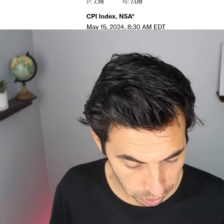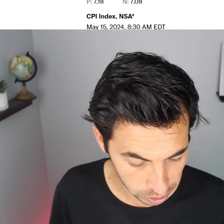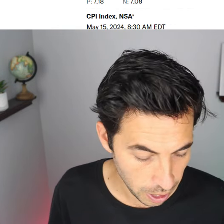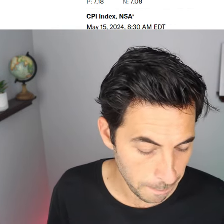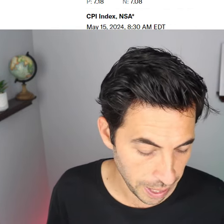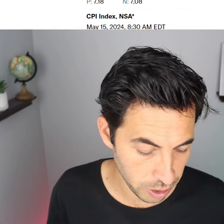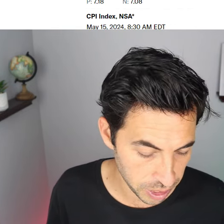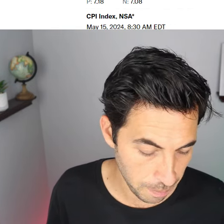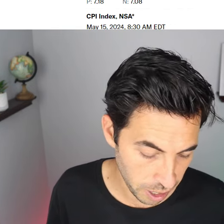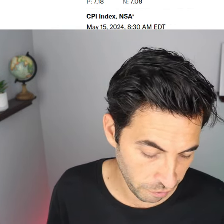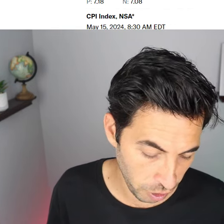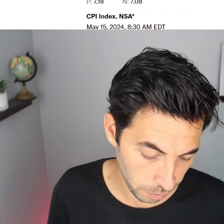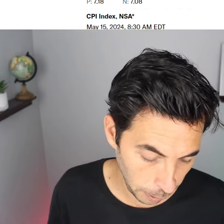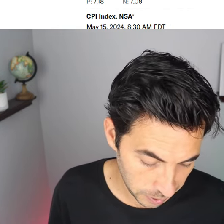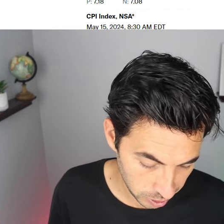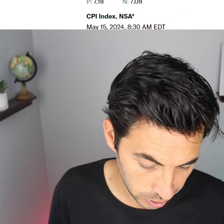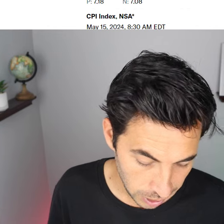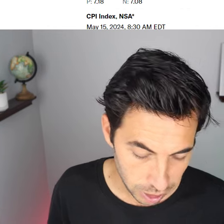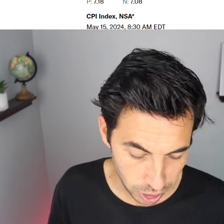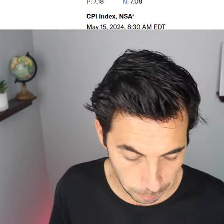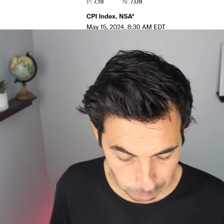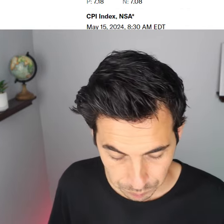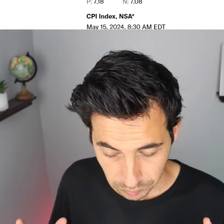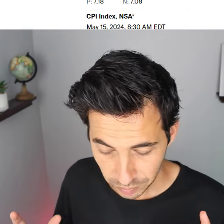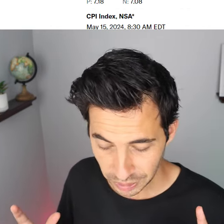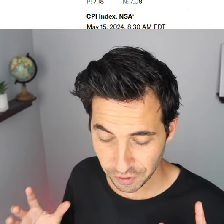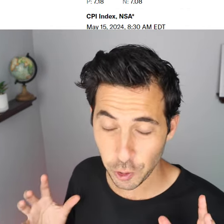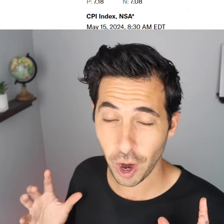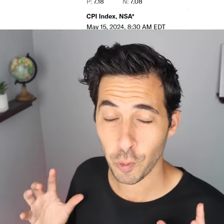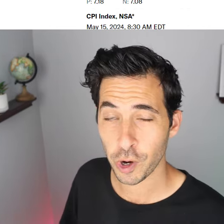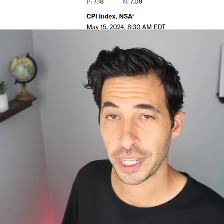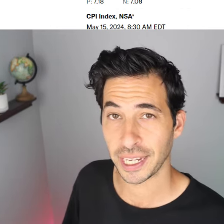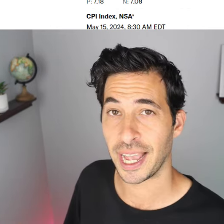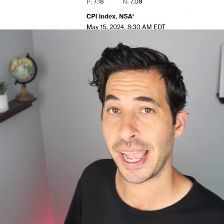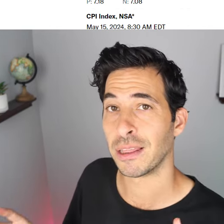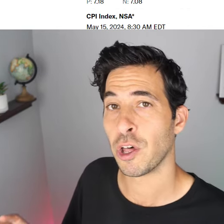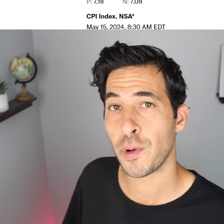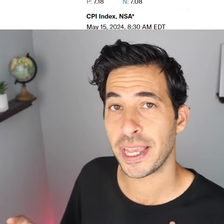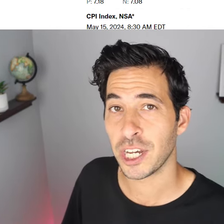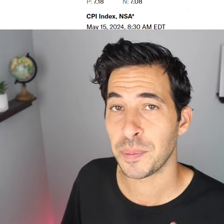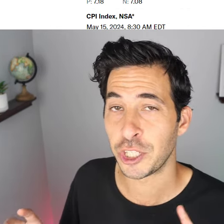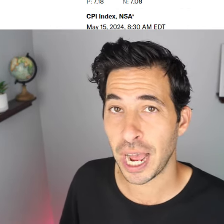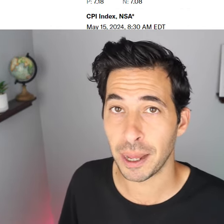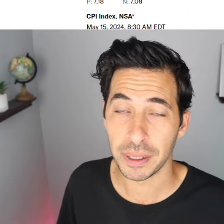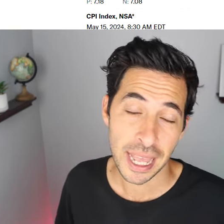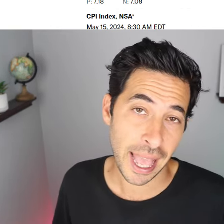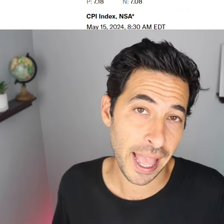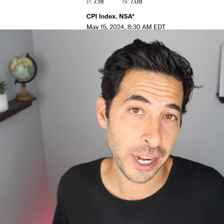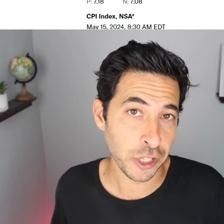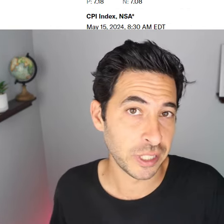income workers might use that money for other purposes. So, if you are working a low income